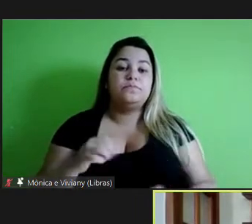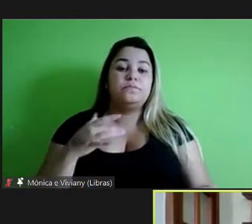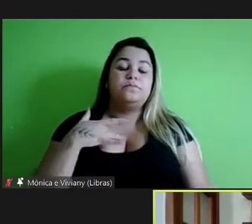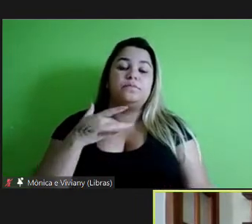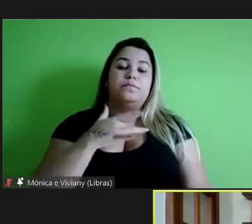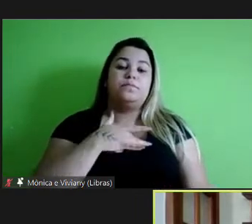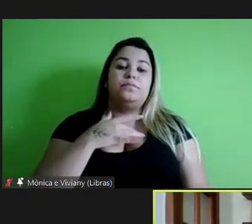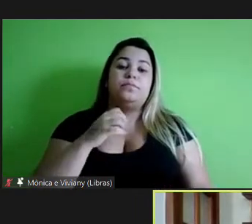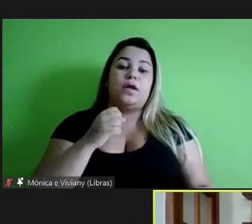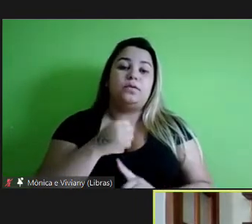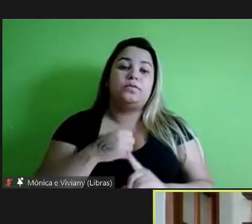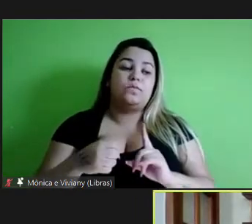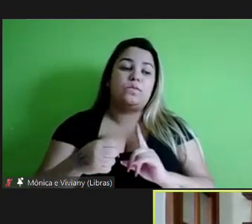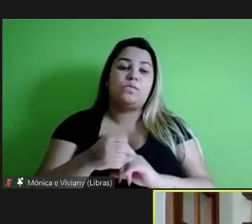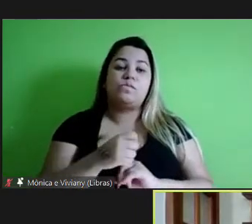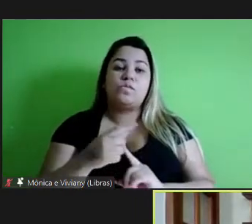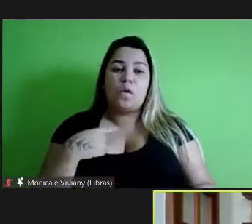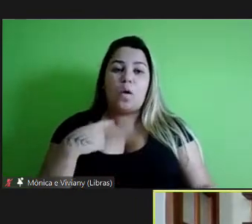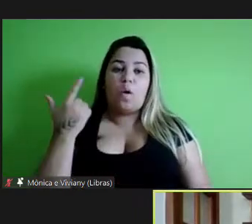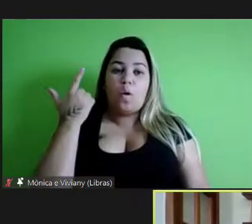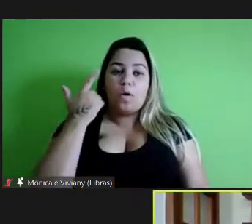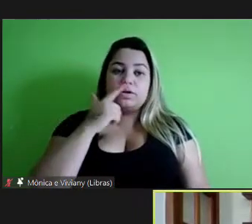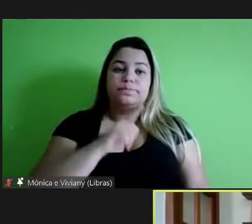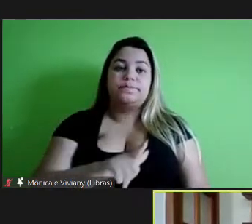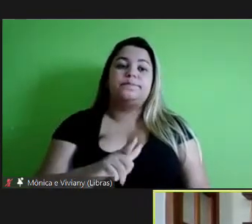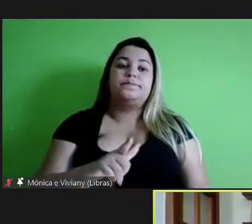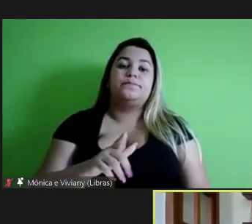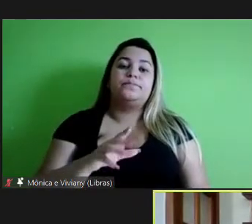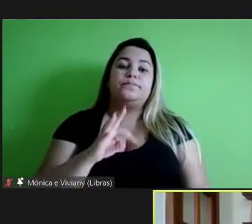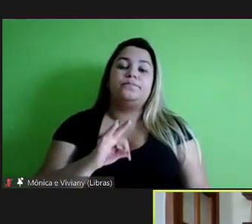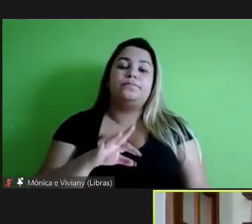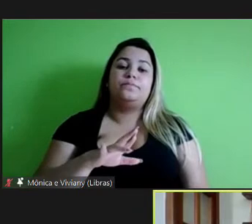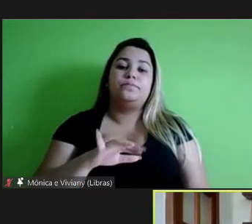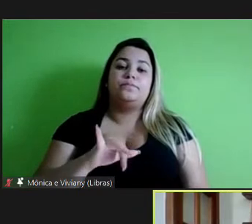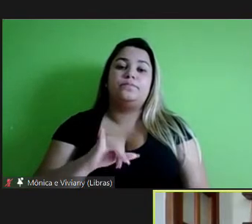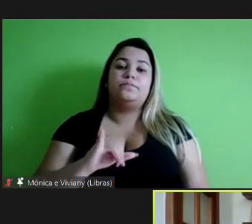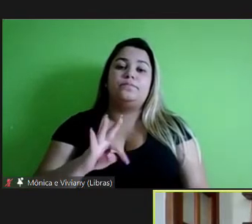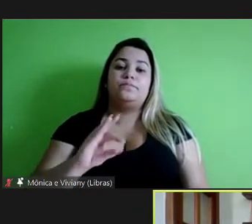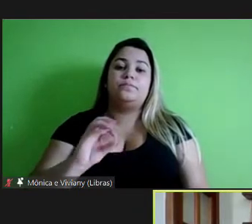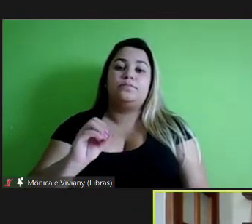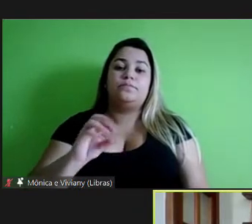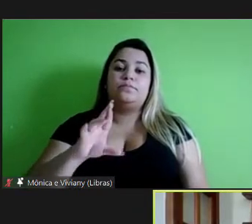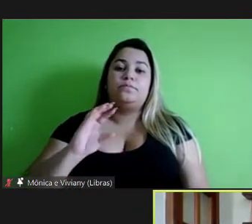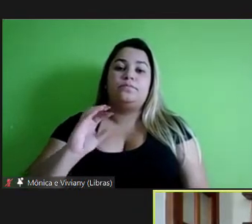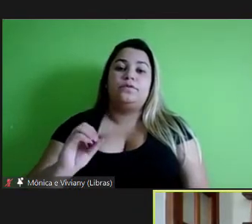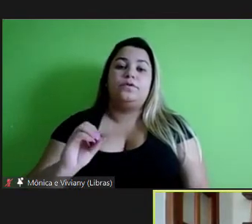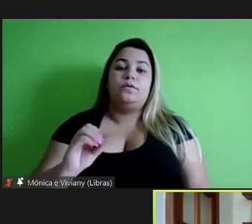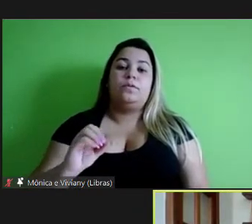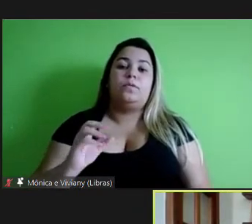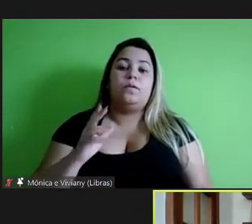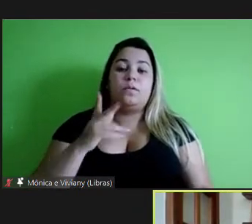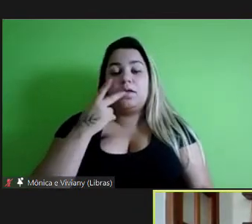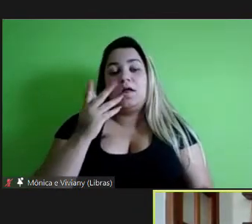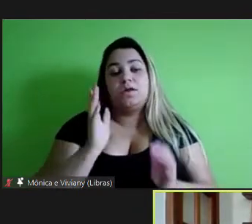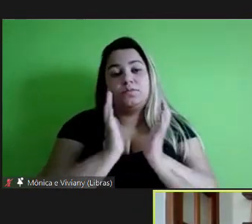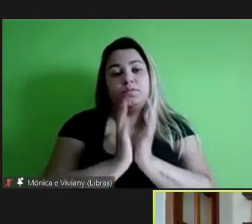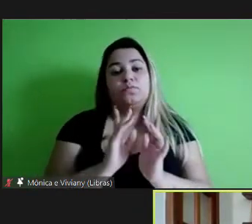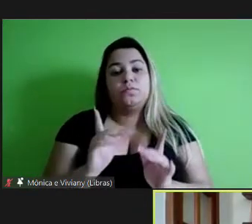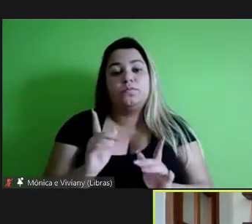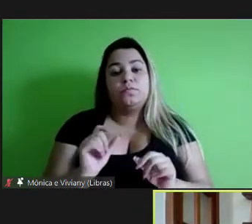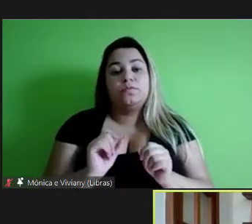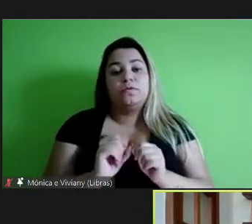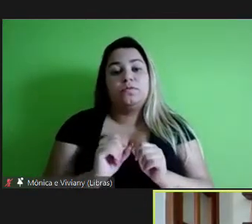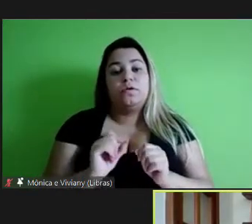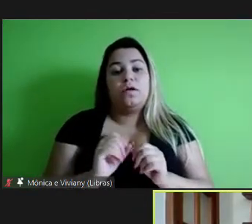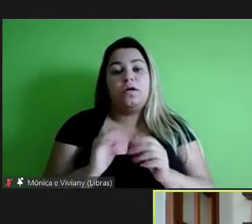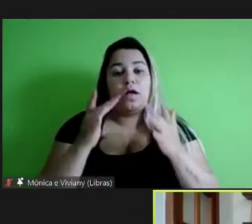assistance actions and social action care. So the territory is going to say what the team is going to do.